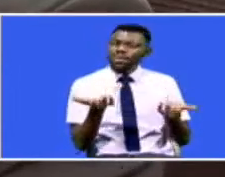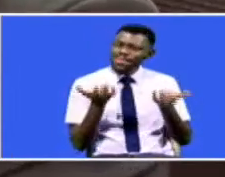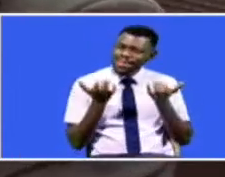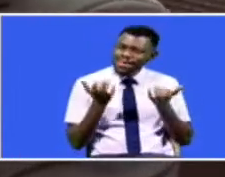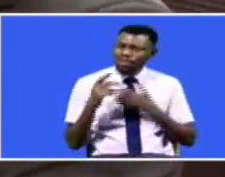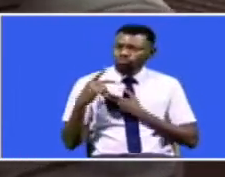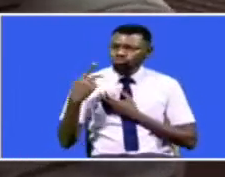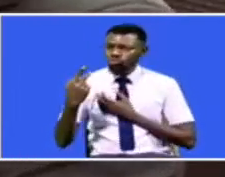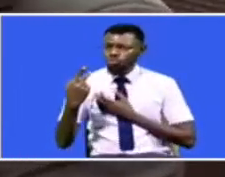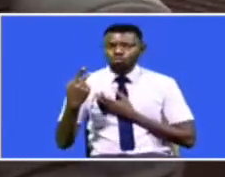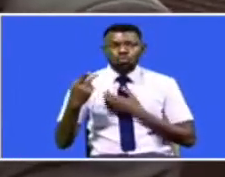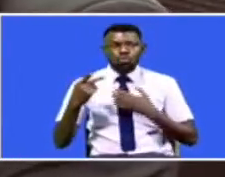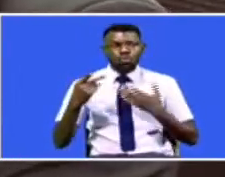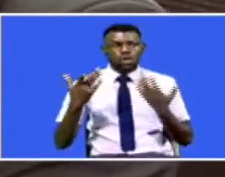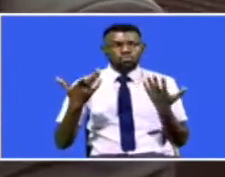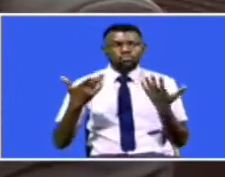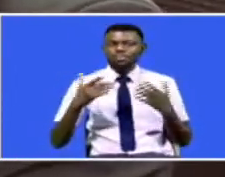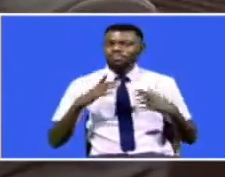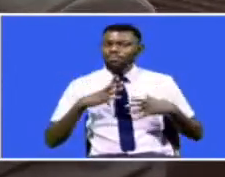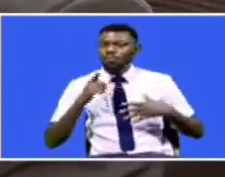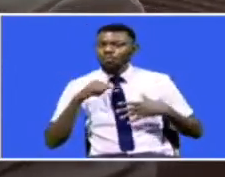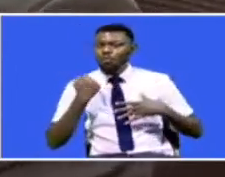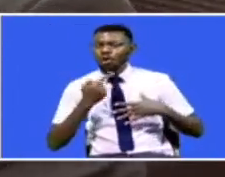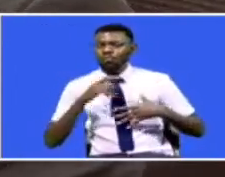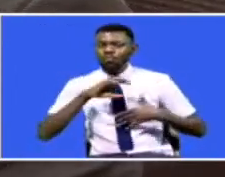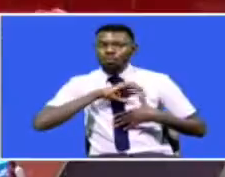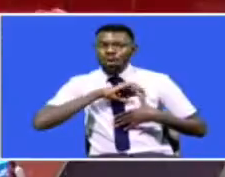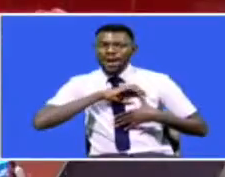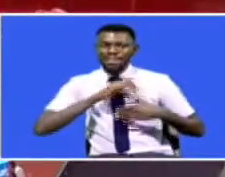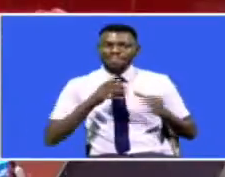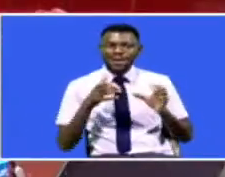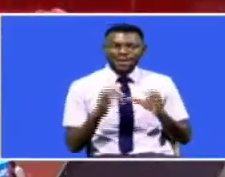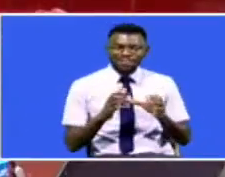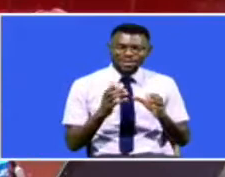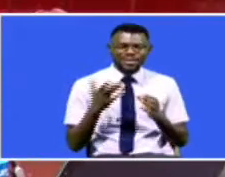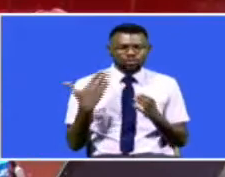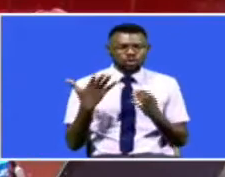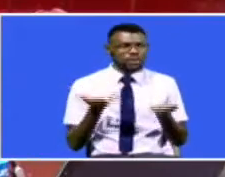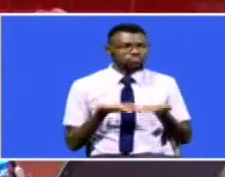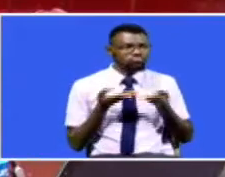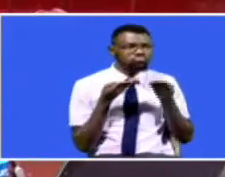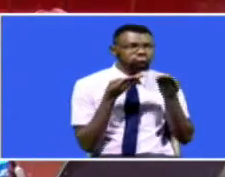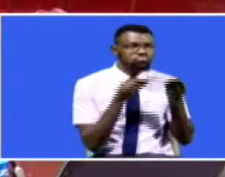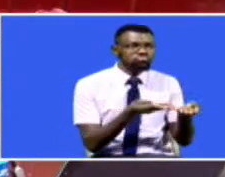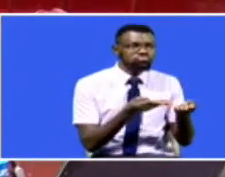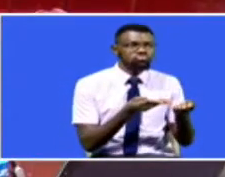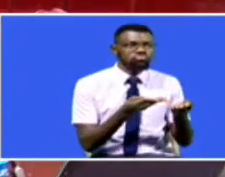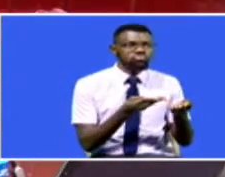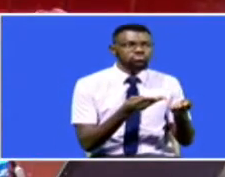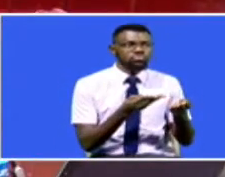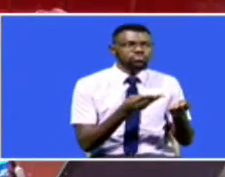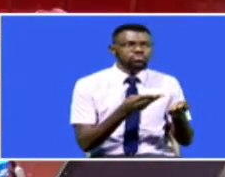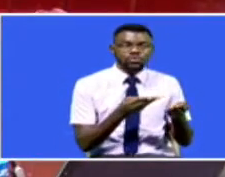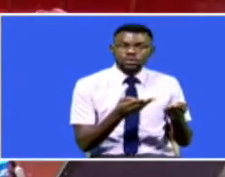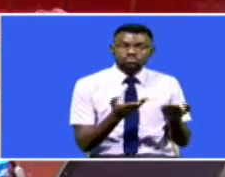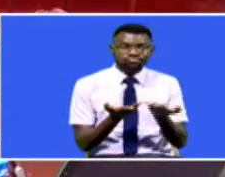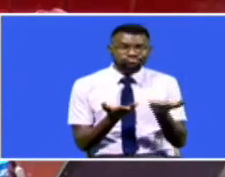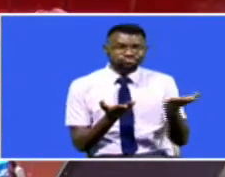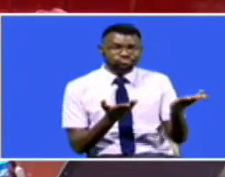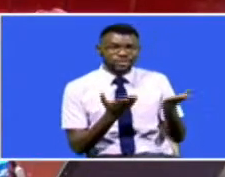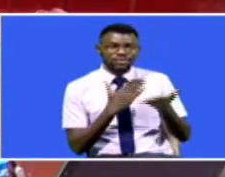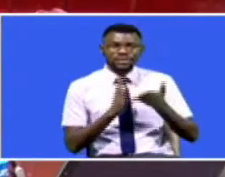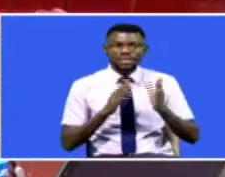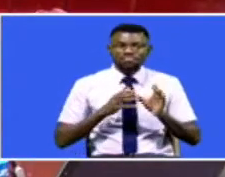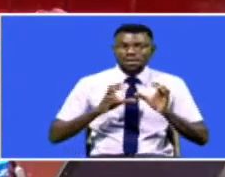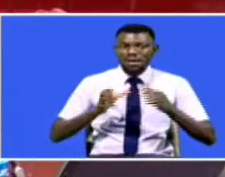shareholders to bring their certificate of incorporation so that the process can be completed. Not all of us here, but some of us here own companies. And wherever we